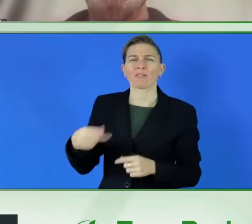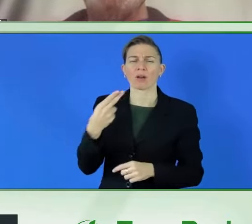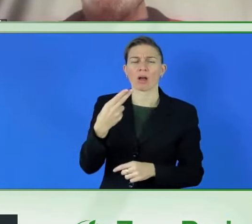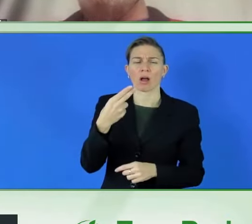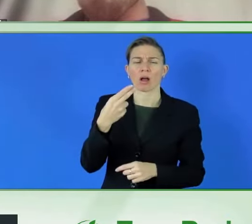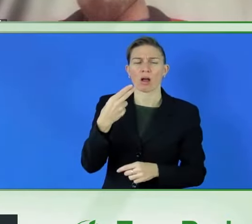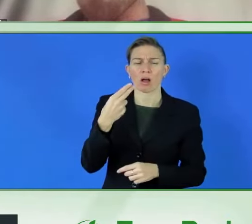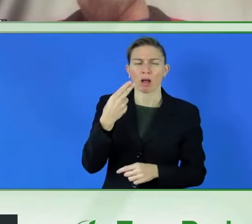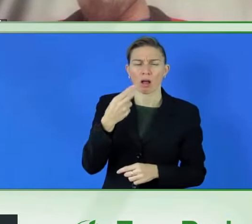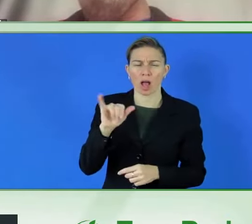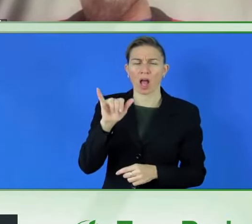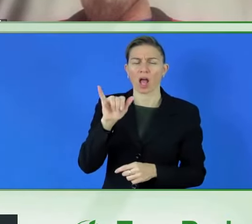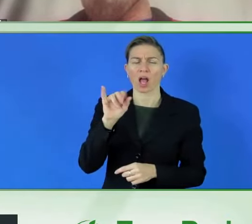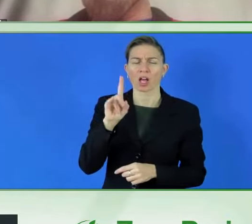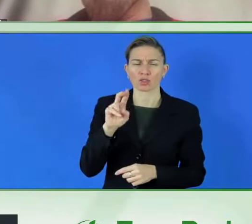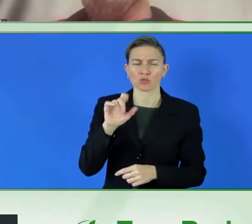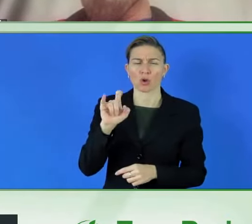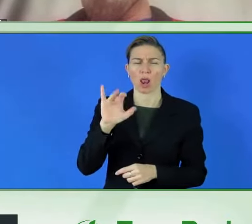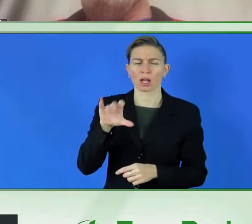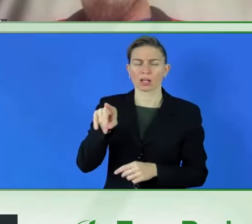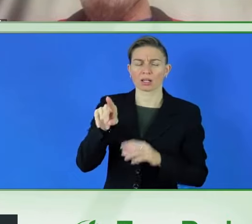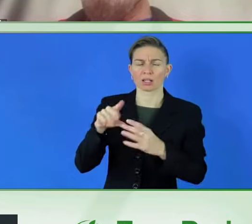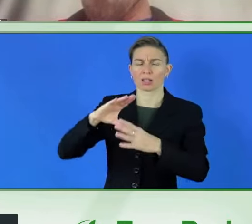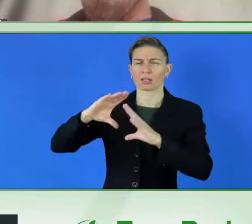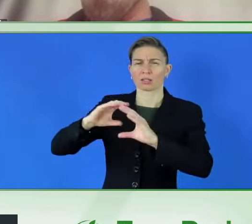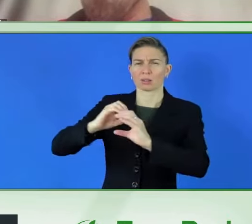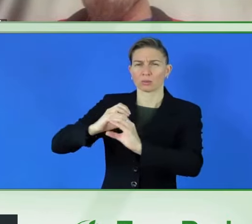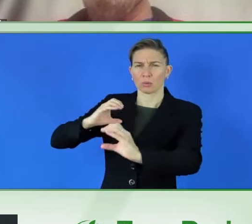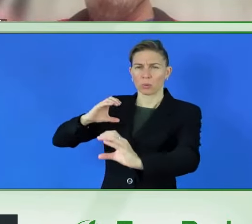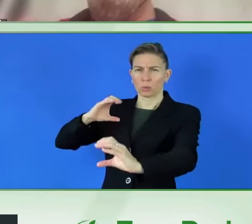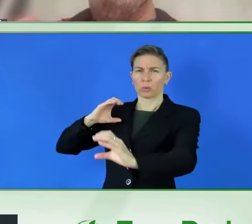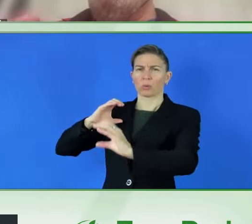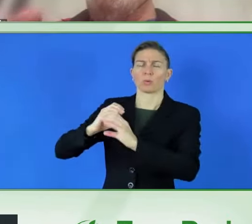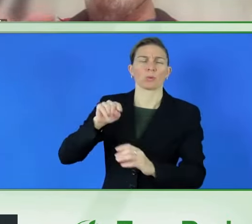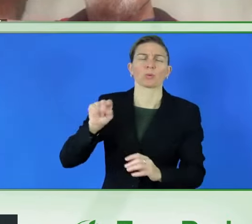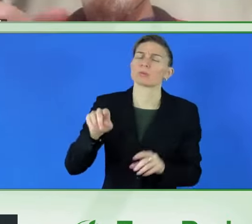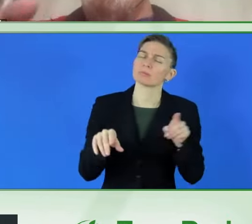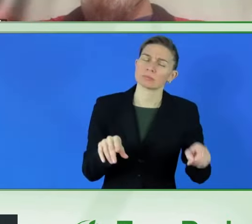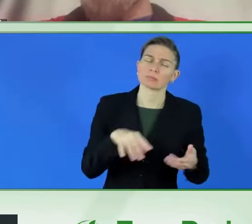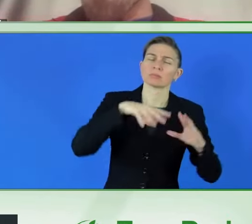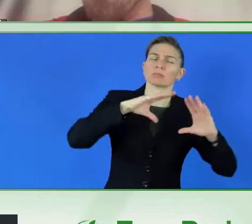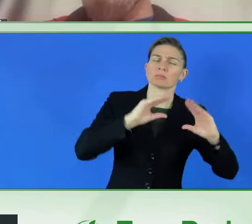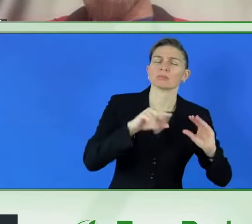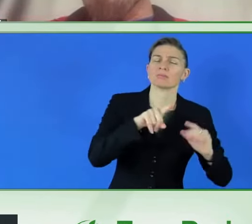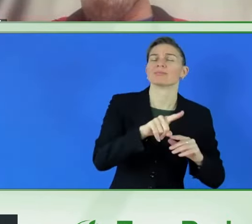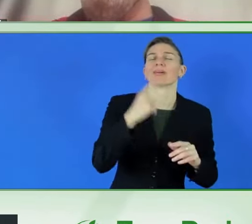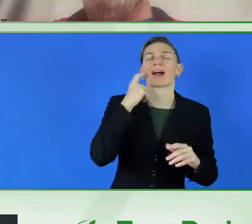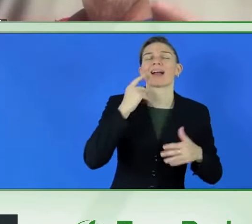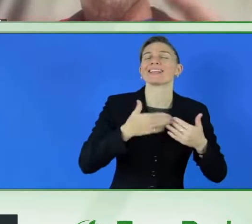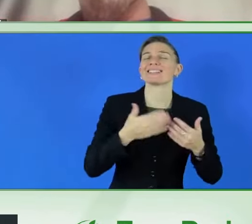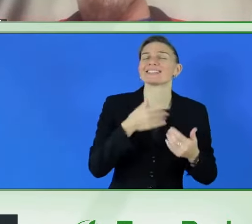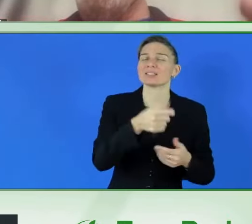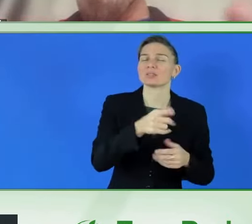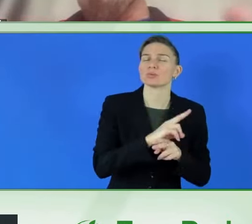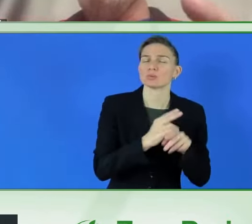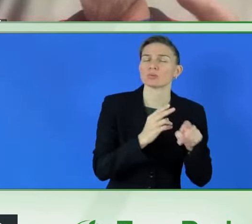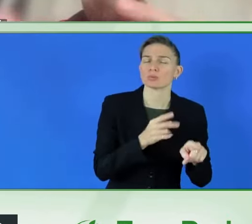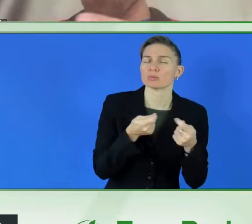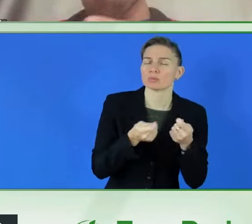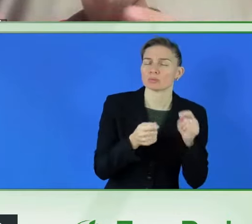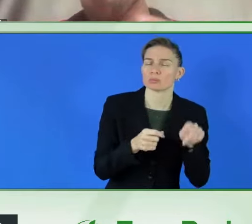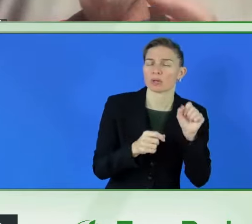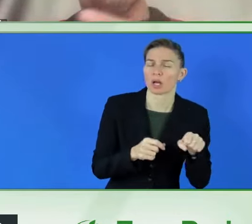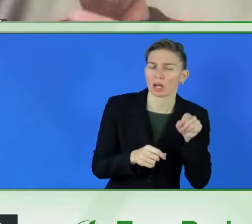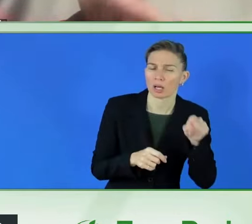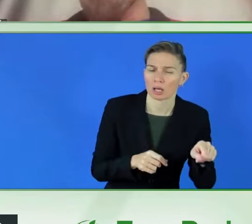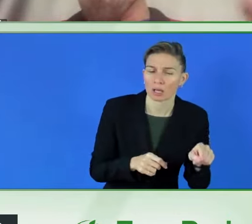because it's just an air system, this is the sort of thing that can be used and can be fixed in rural areas,